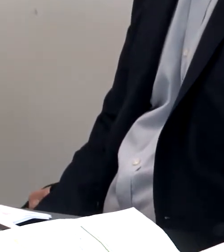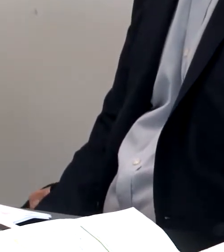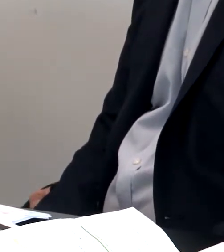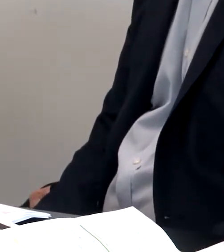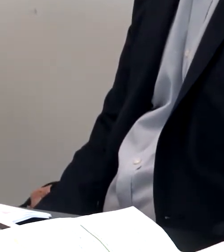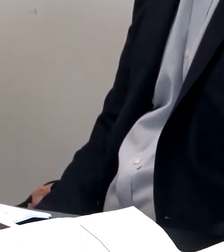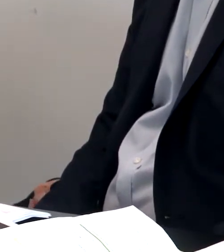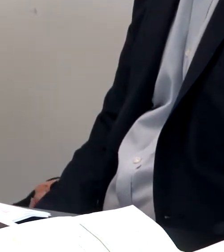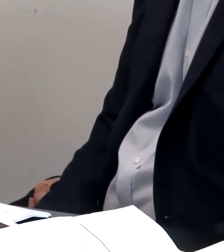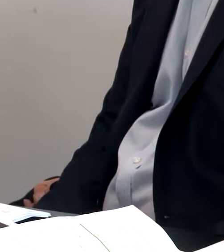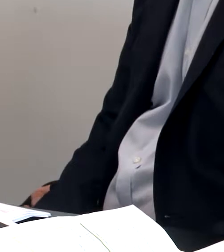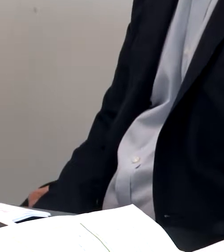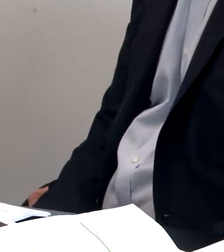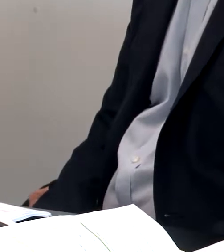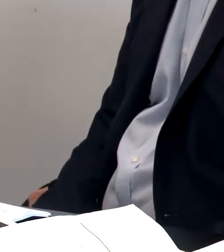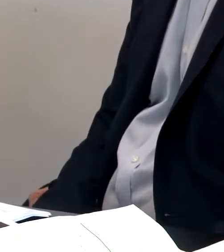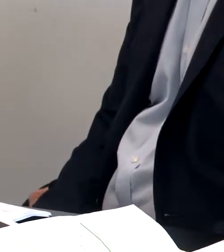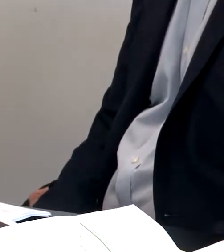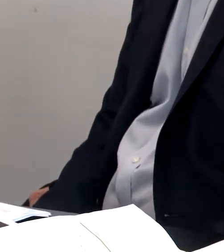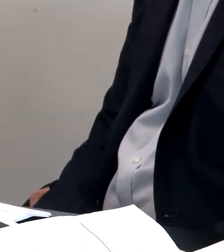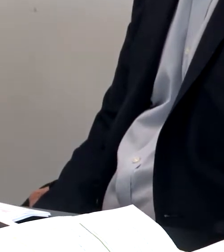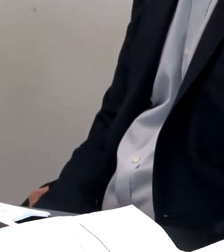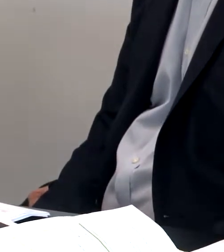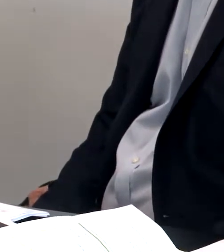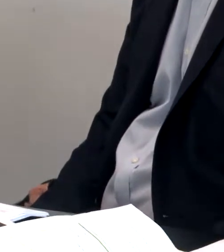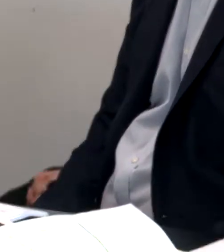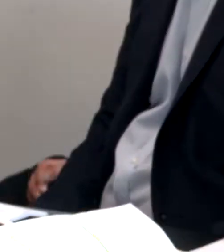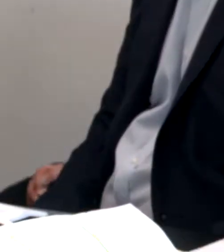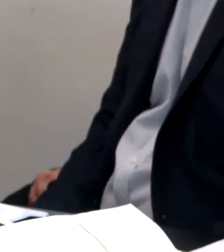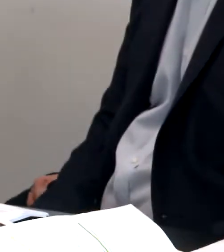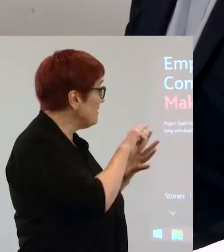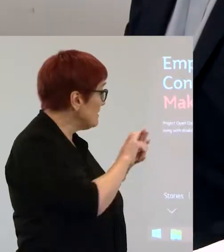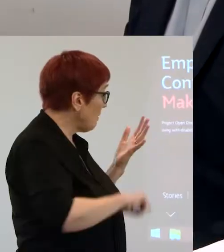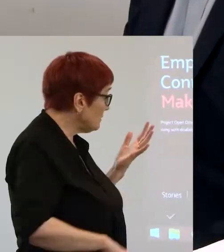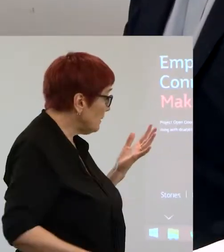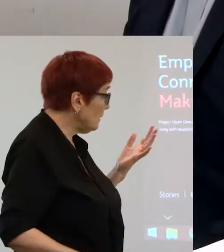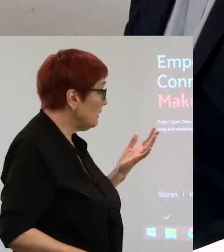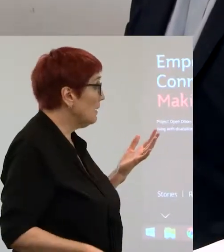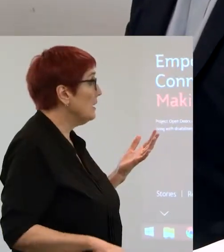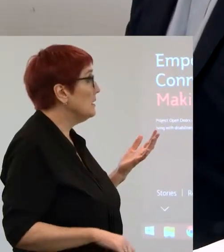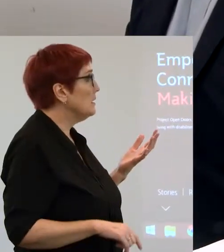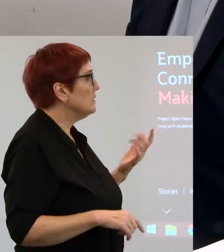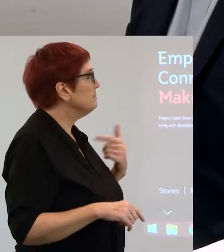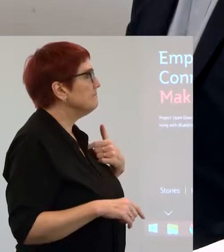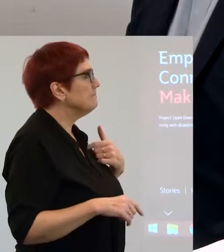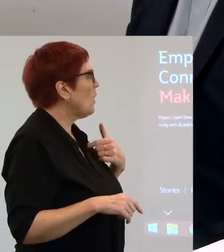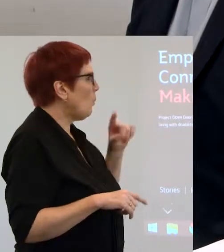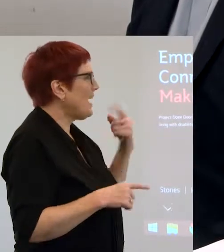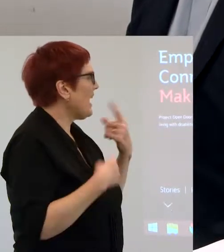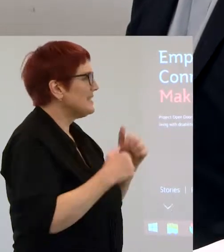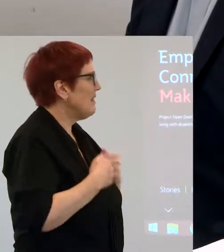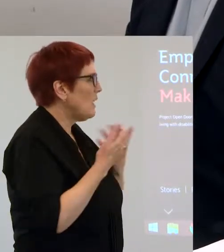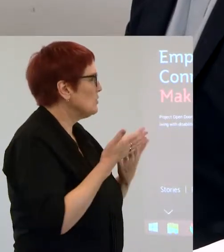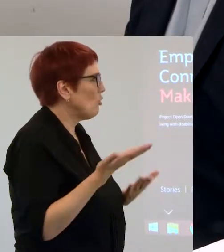Our stories define us. And for people with disabilities, we do not get to tell our